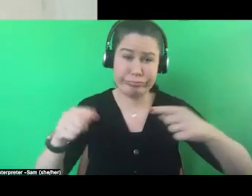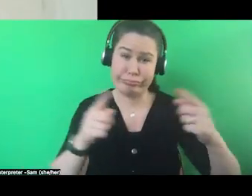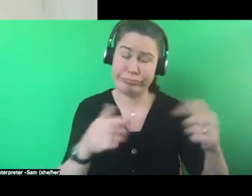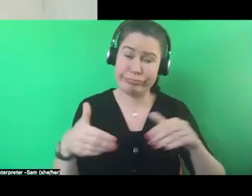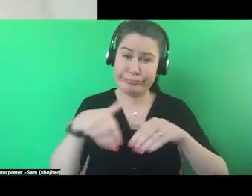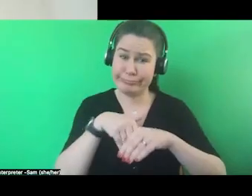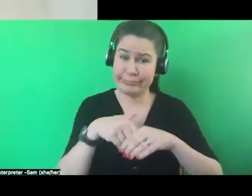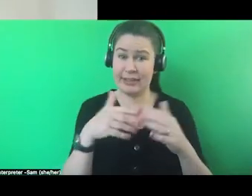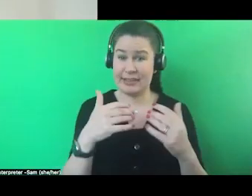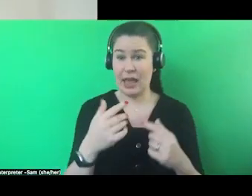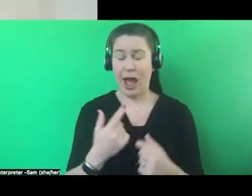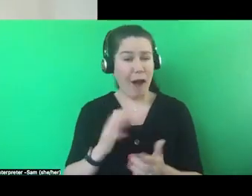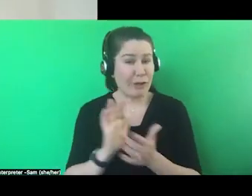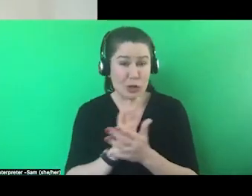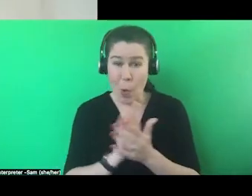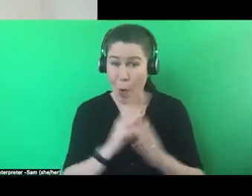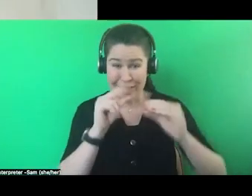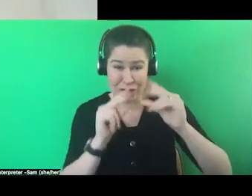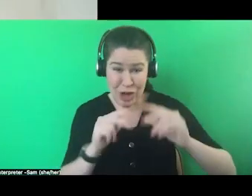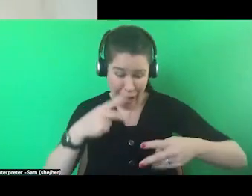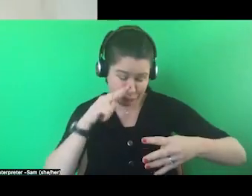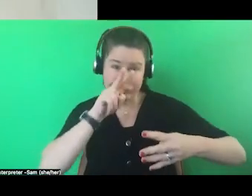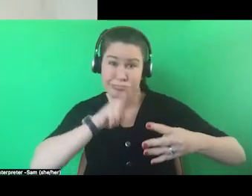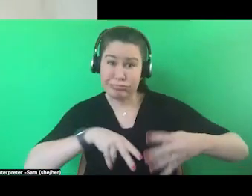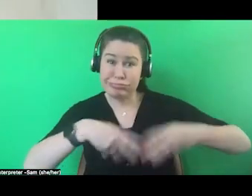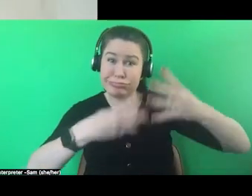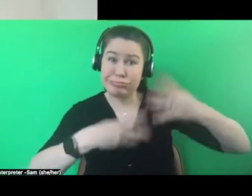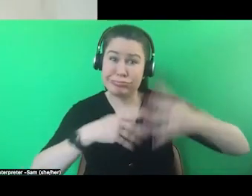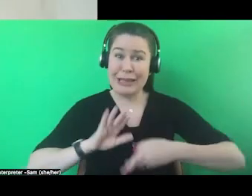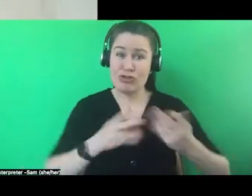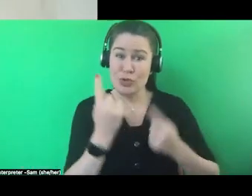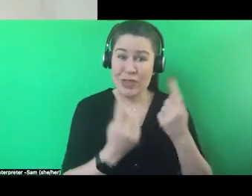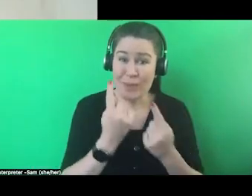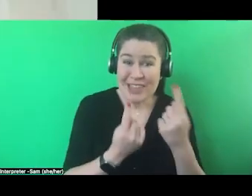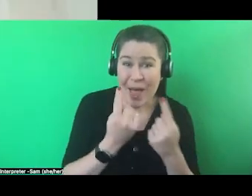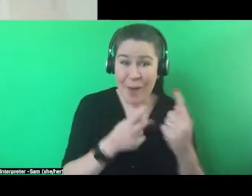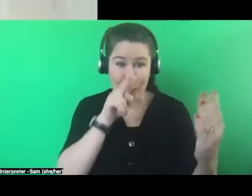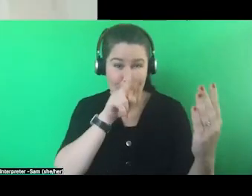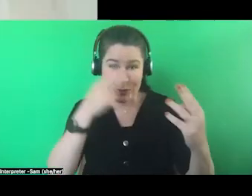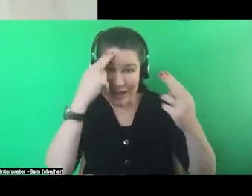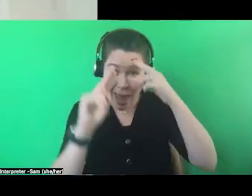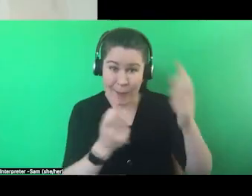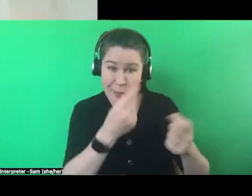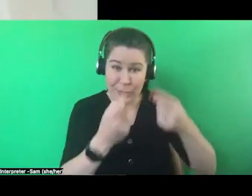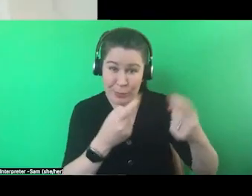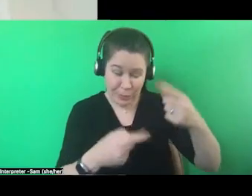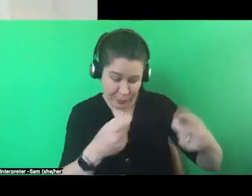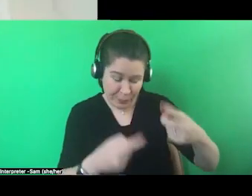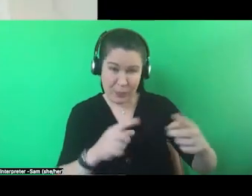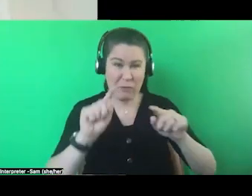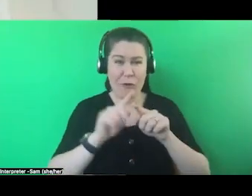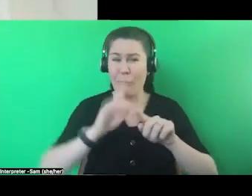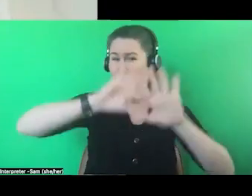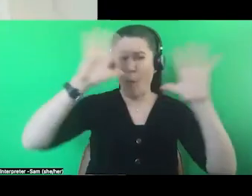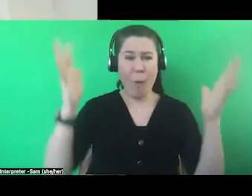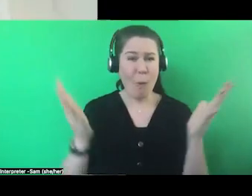enjoyed seeing in the chat people introducing themselves and from the many, many different countries that